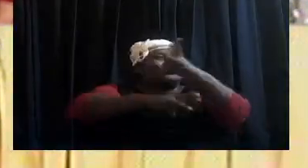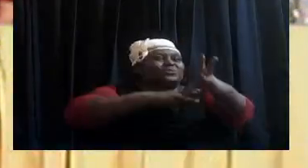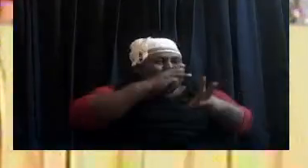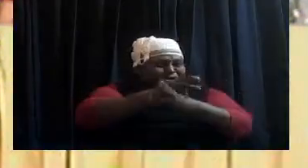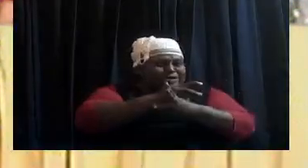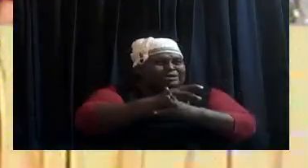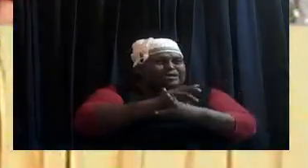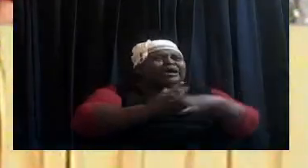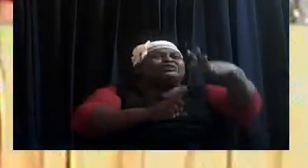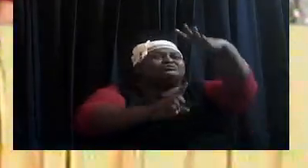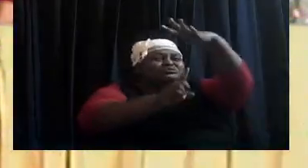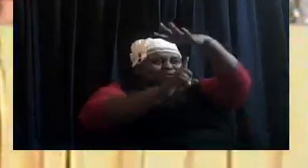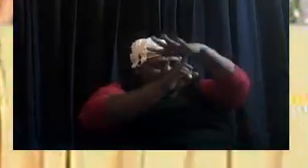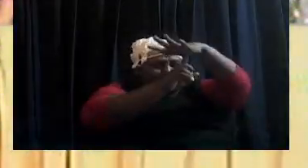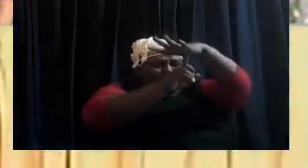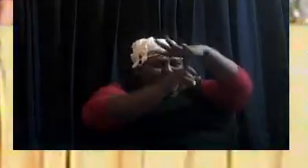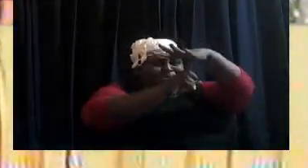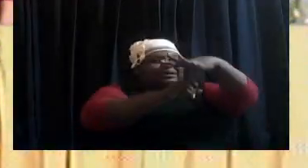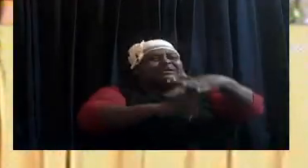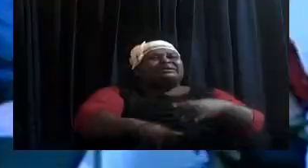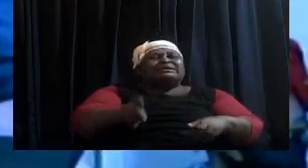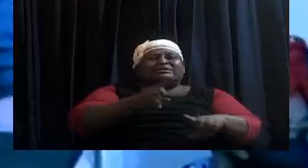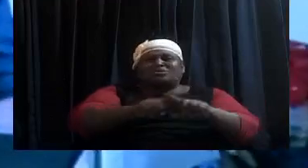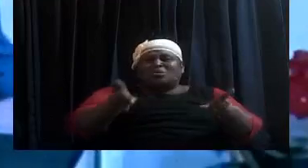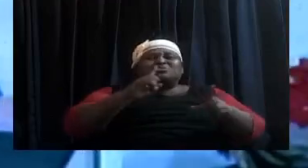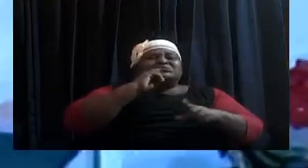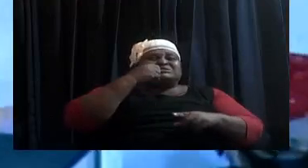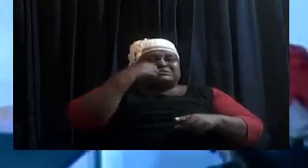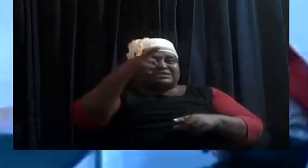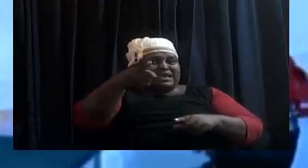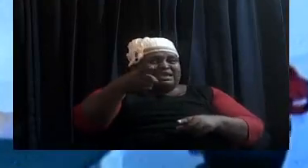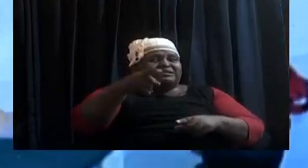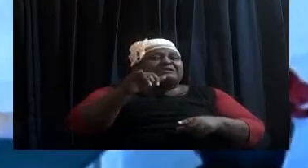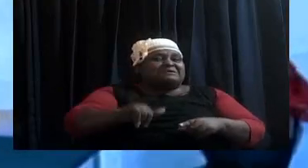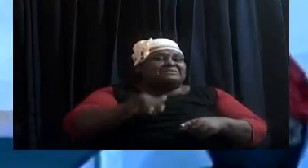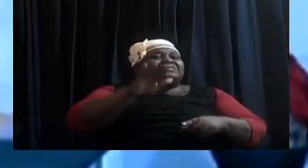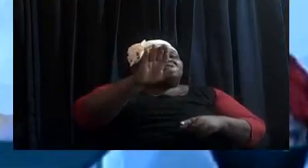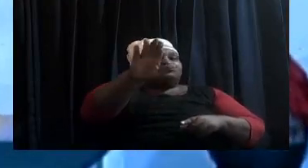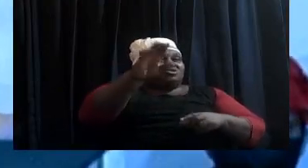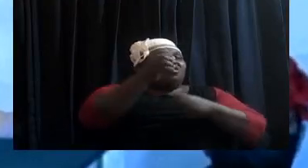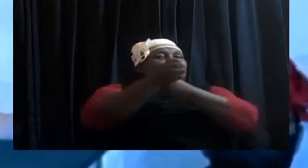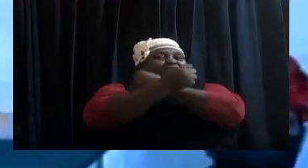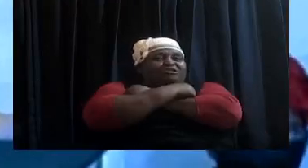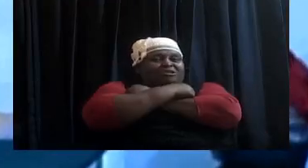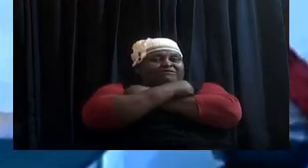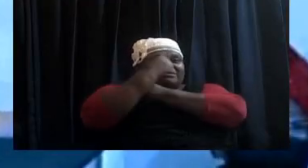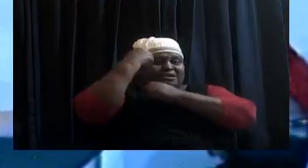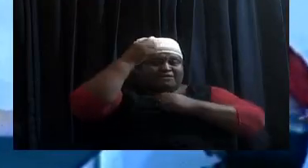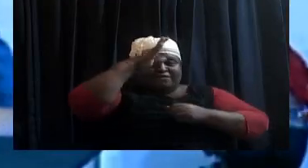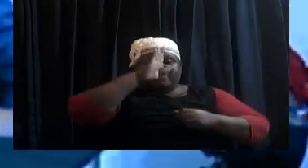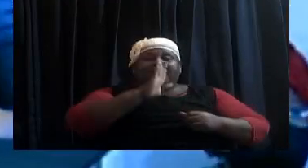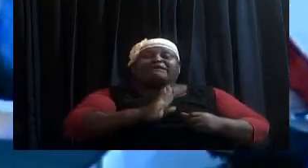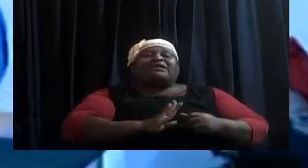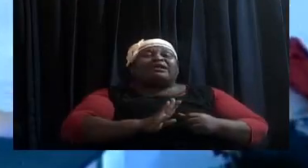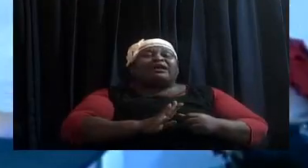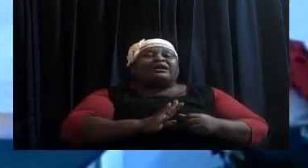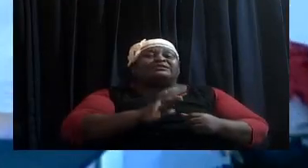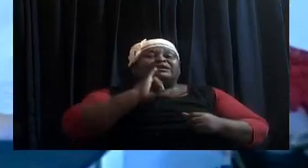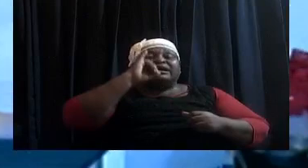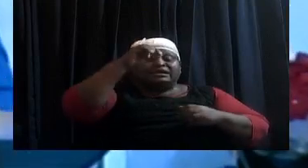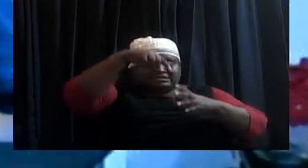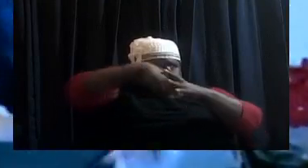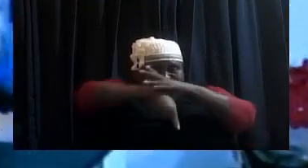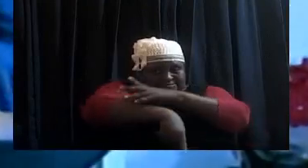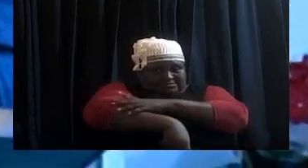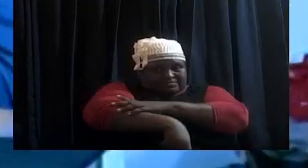is up, it goes without saying that your love for God is